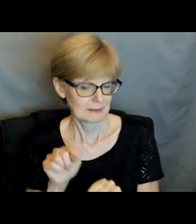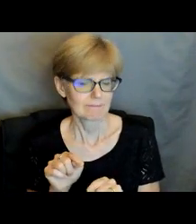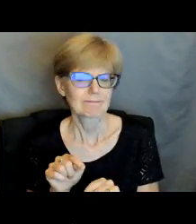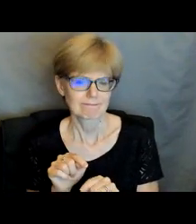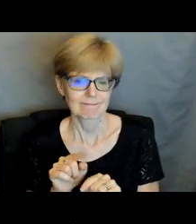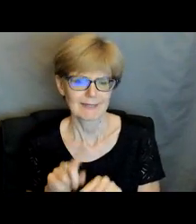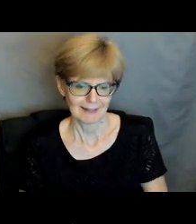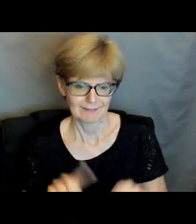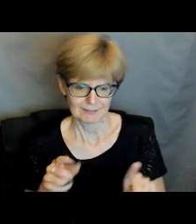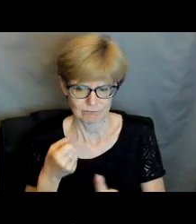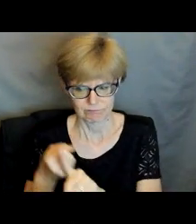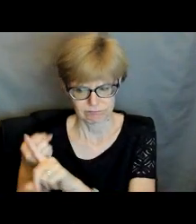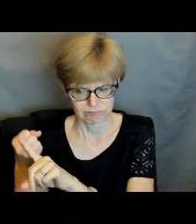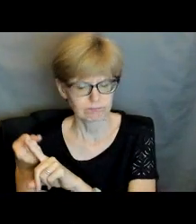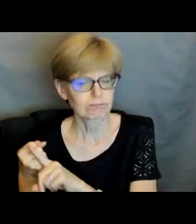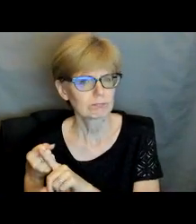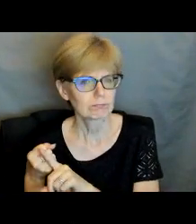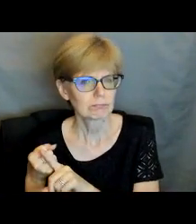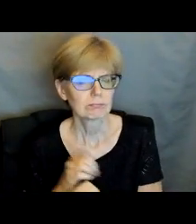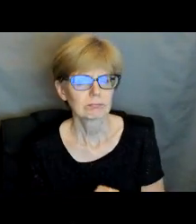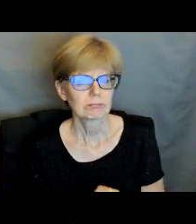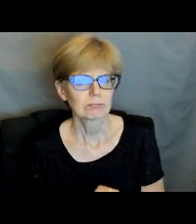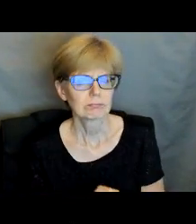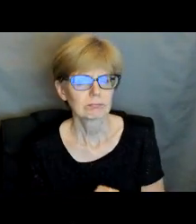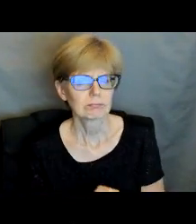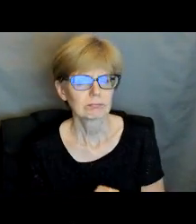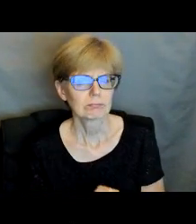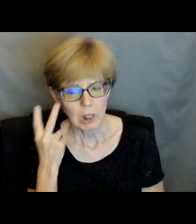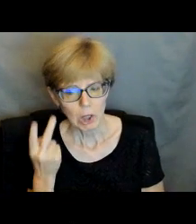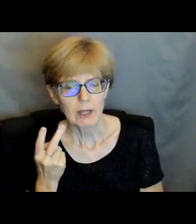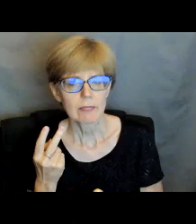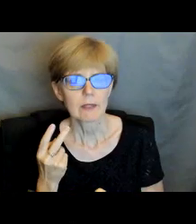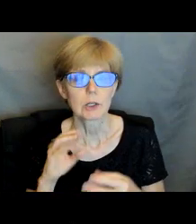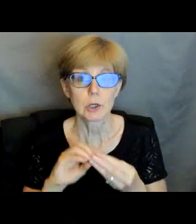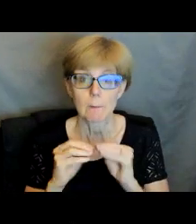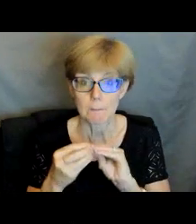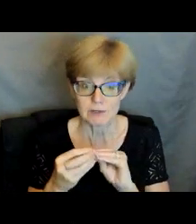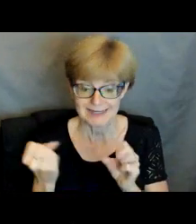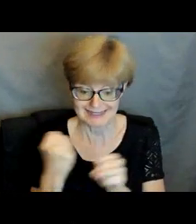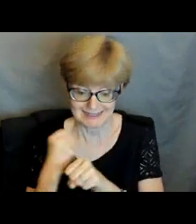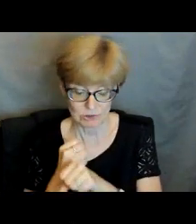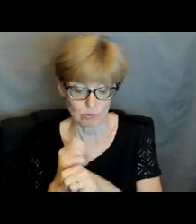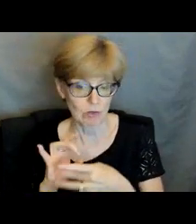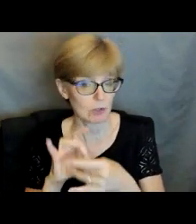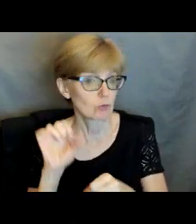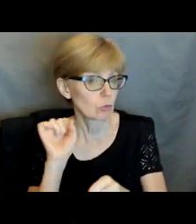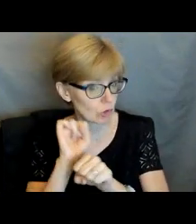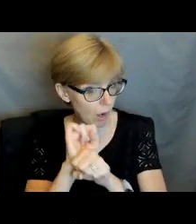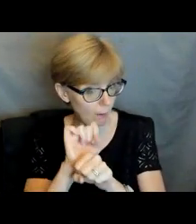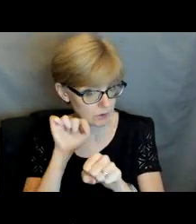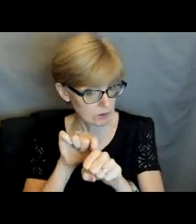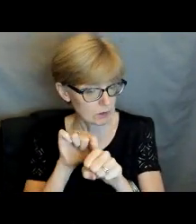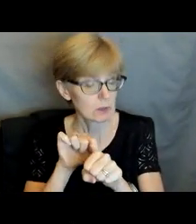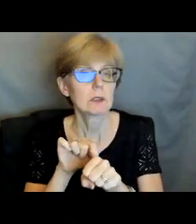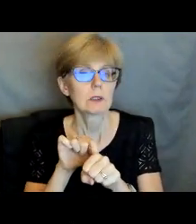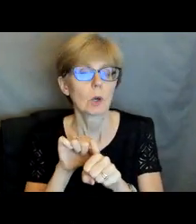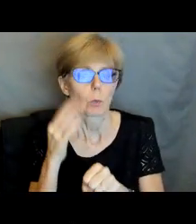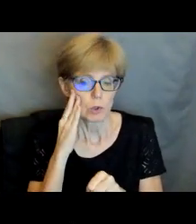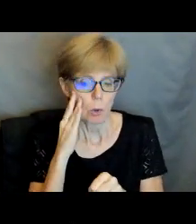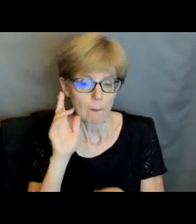impact because when we look at the numbers and the statistics around employment, we know that individuals